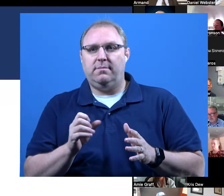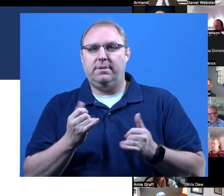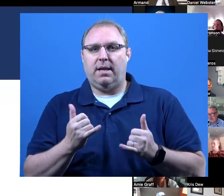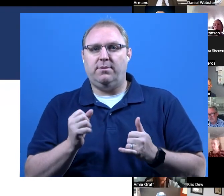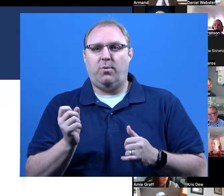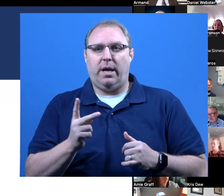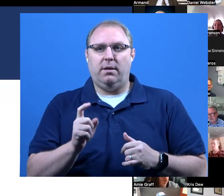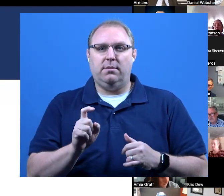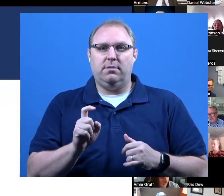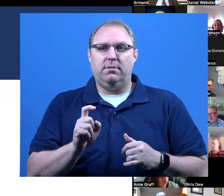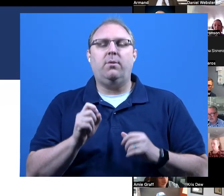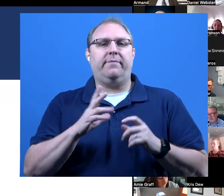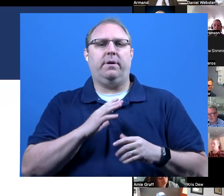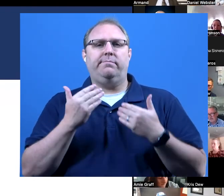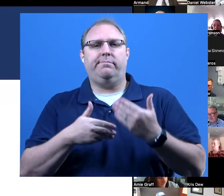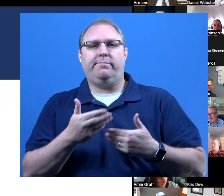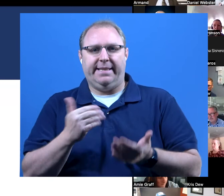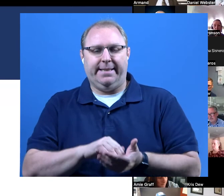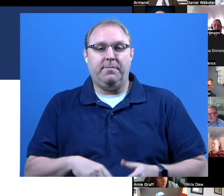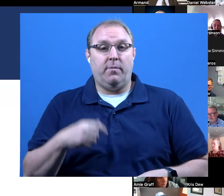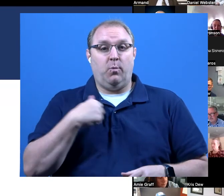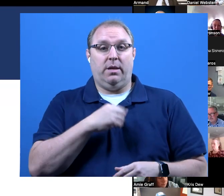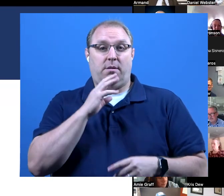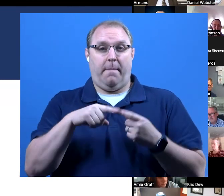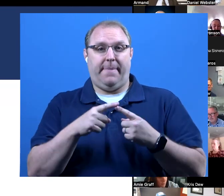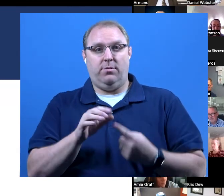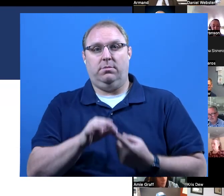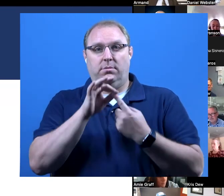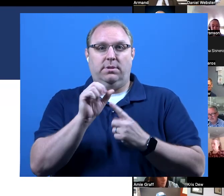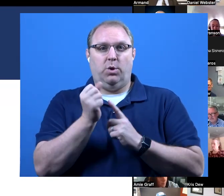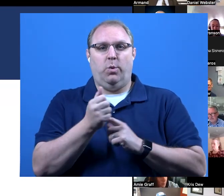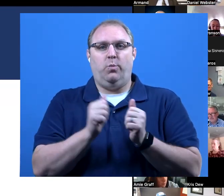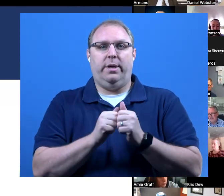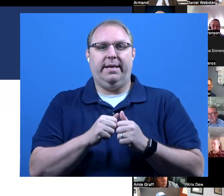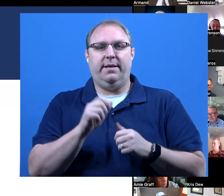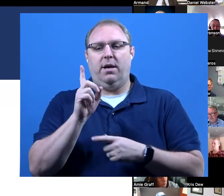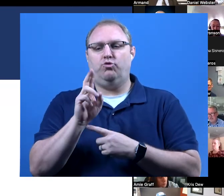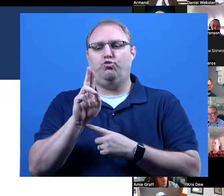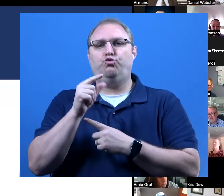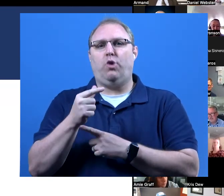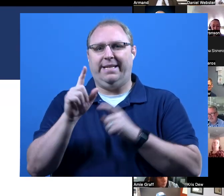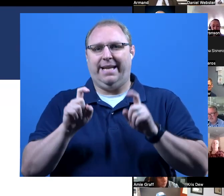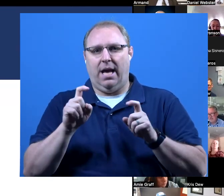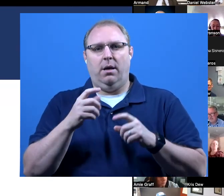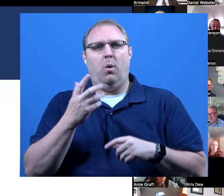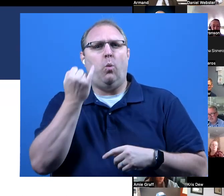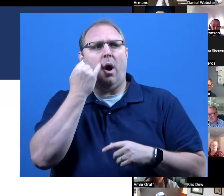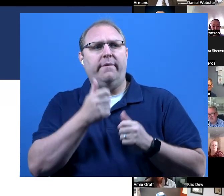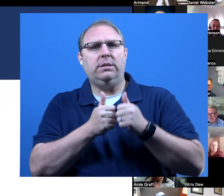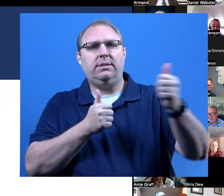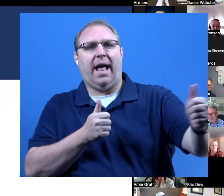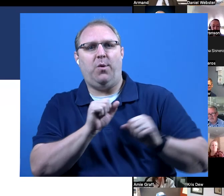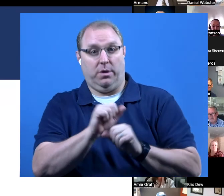have the capability at this time. So we are not drug testing teleworkers. And again, a lot of that has to do with safety, right?